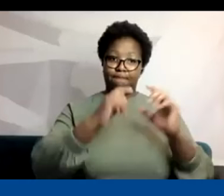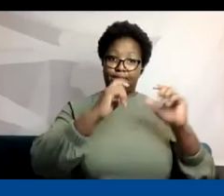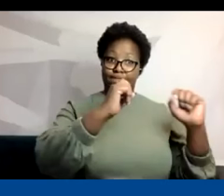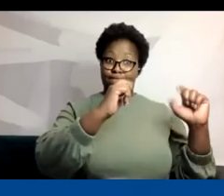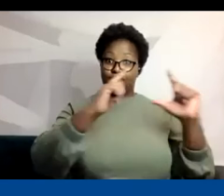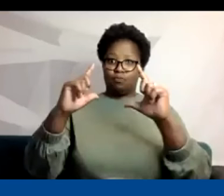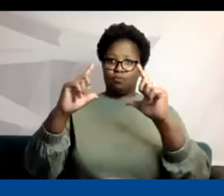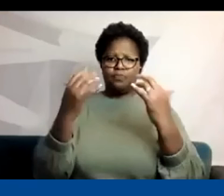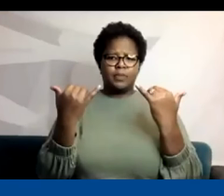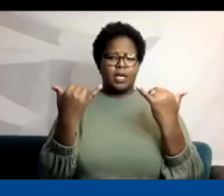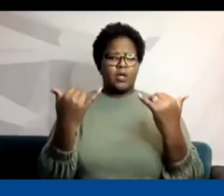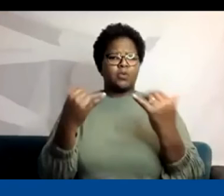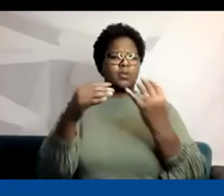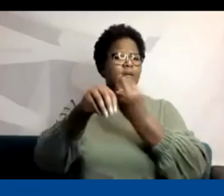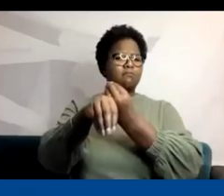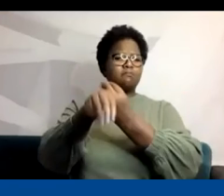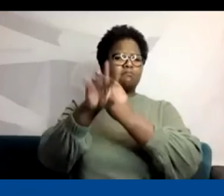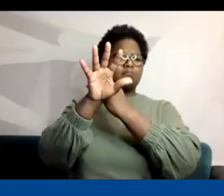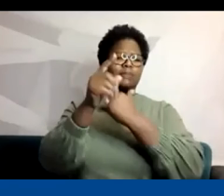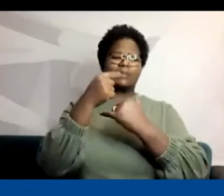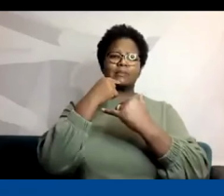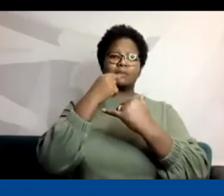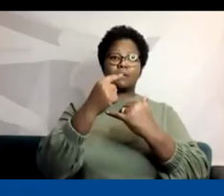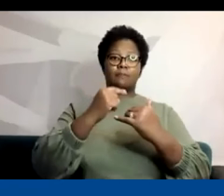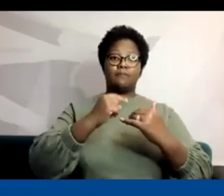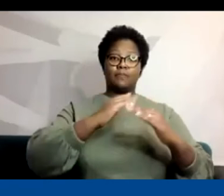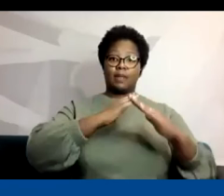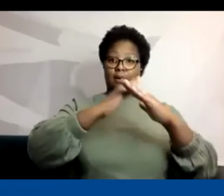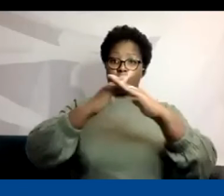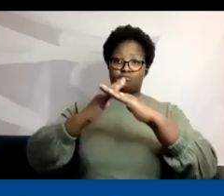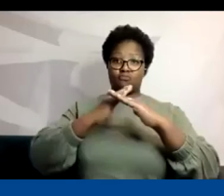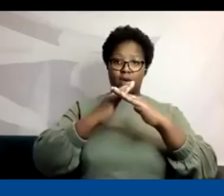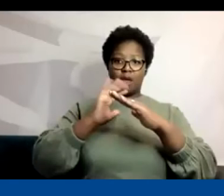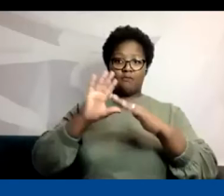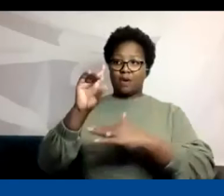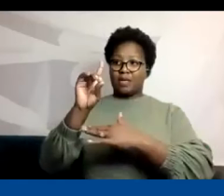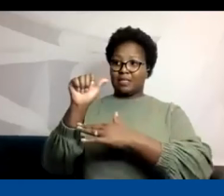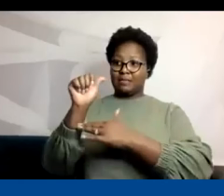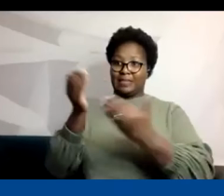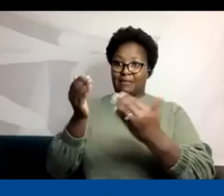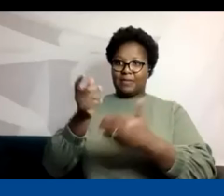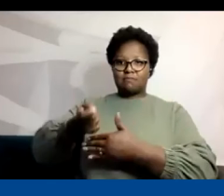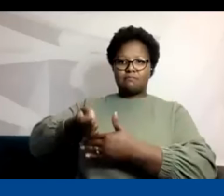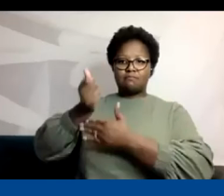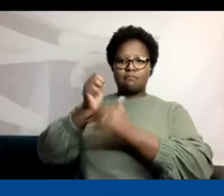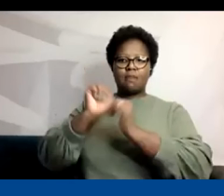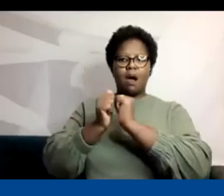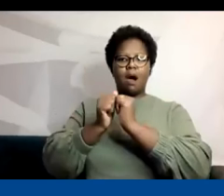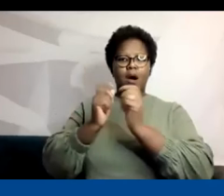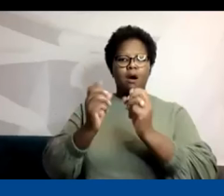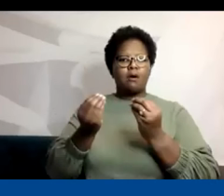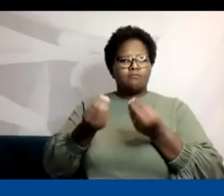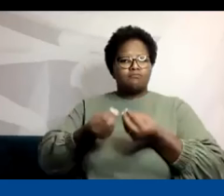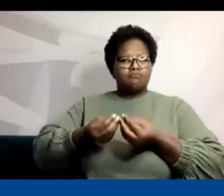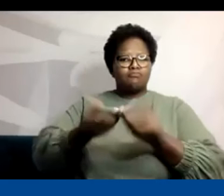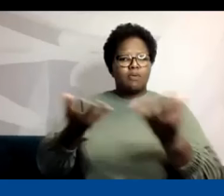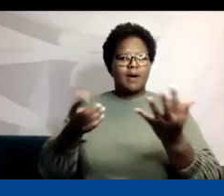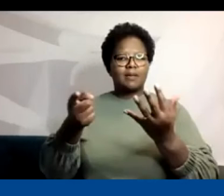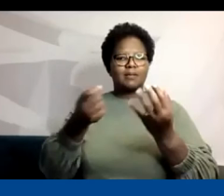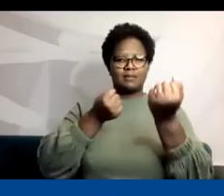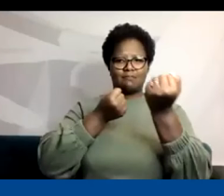Today's webinar is on removing barriers to disability services through assistive technology. And